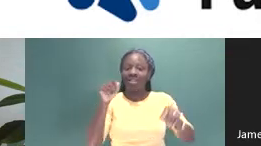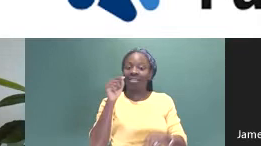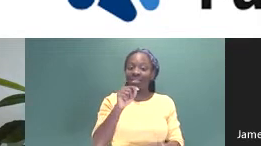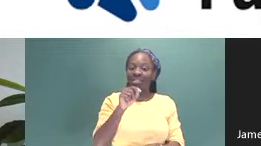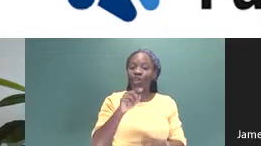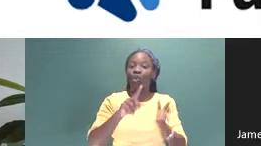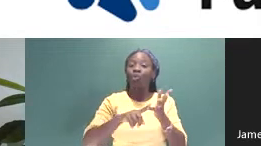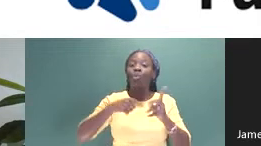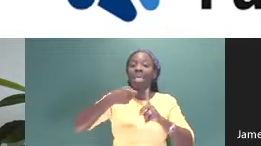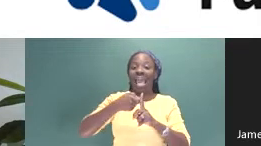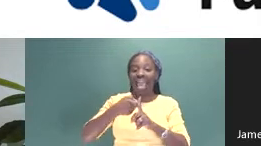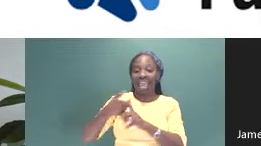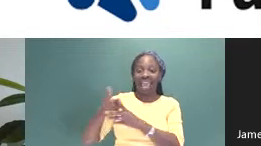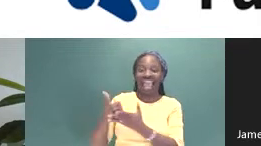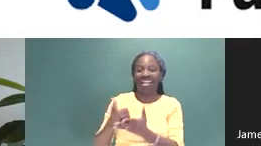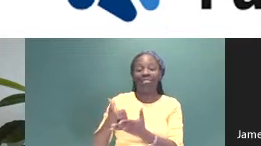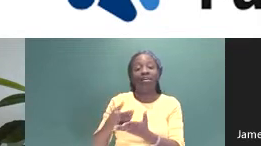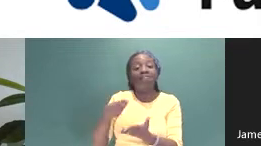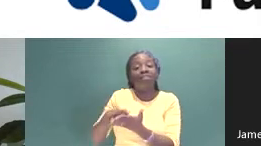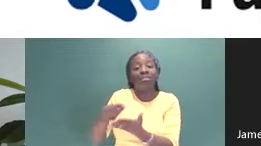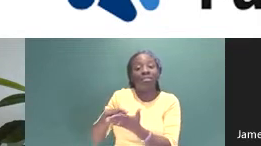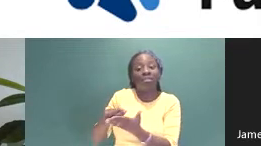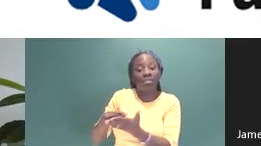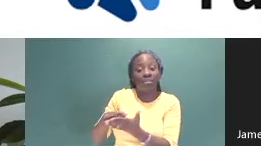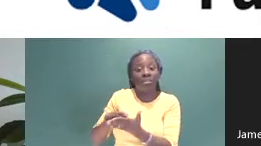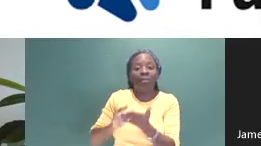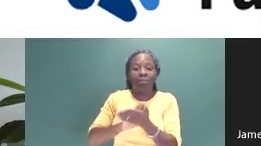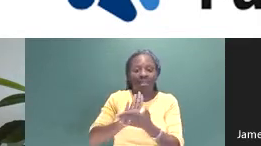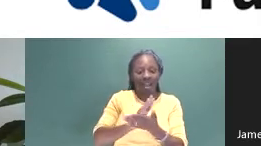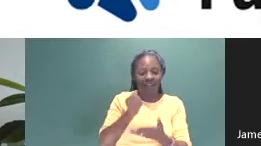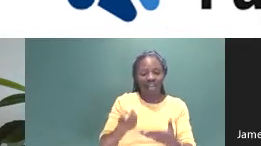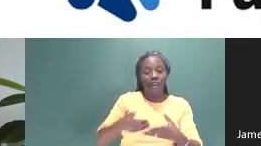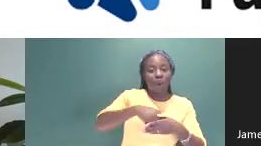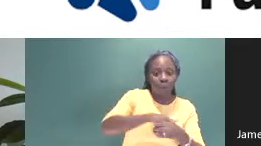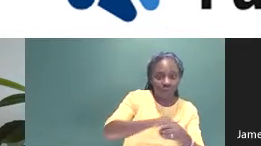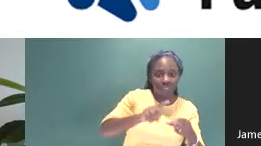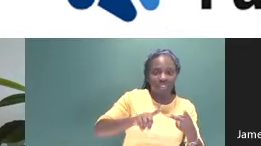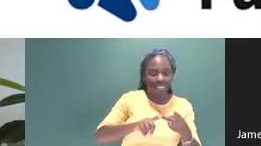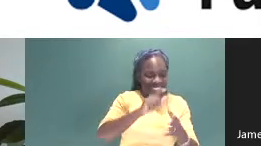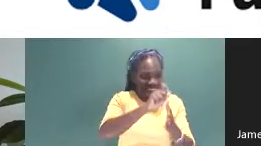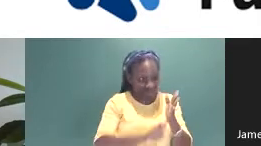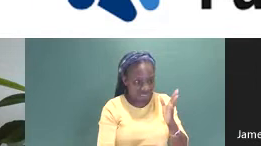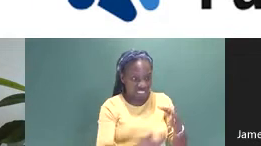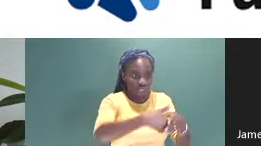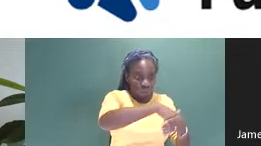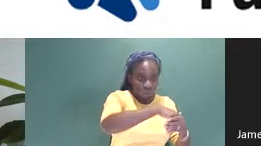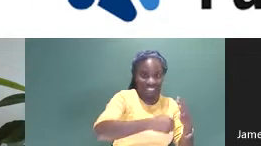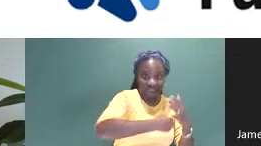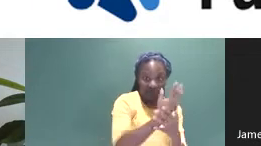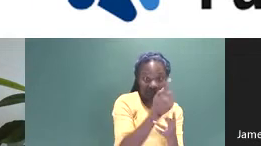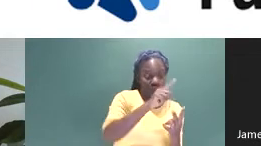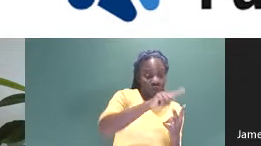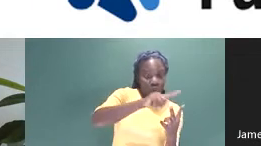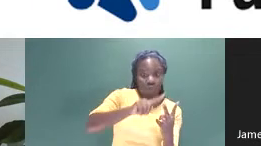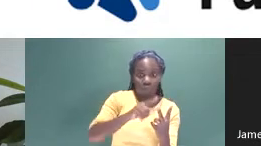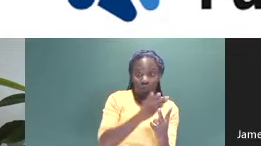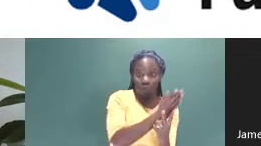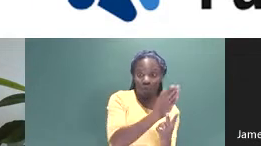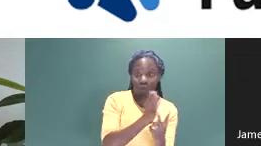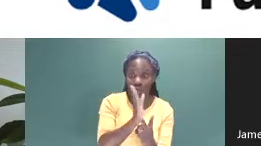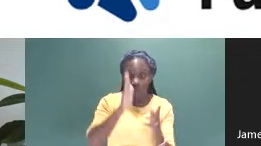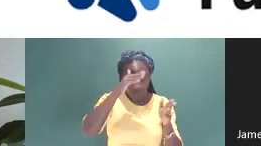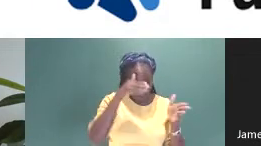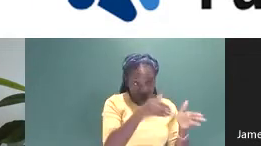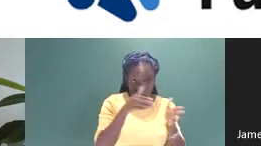funded research. So there's Inclusion Works and Disability Inclusive Development, which are 2 big disability focused